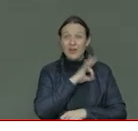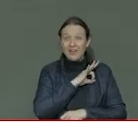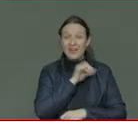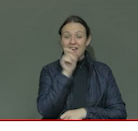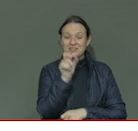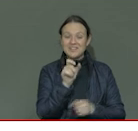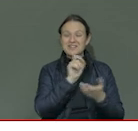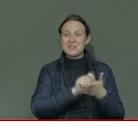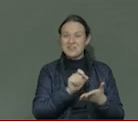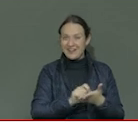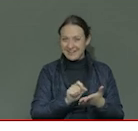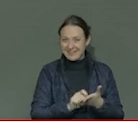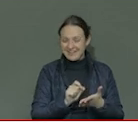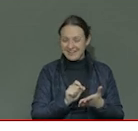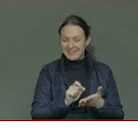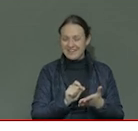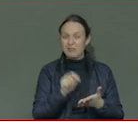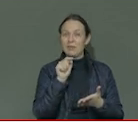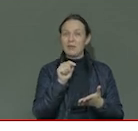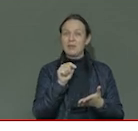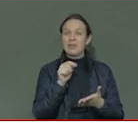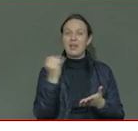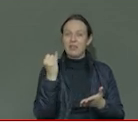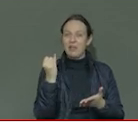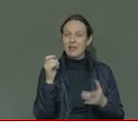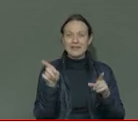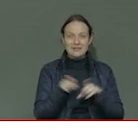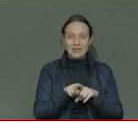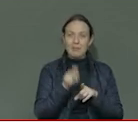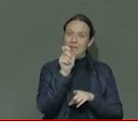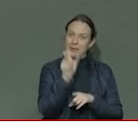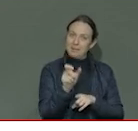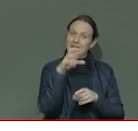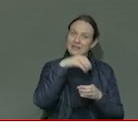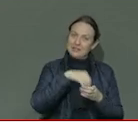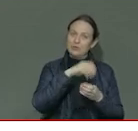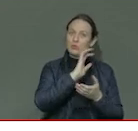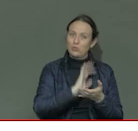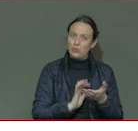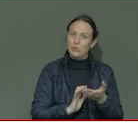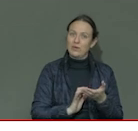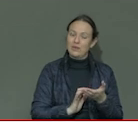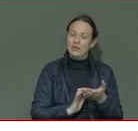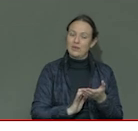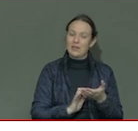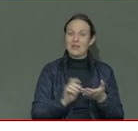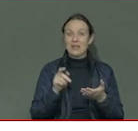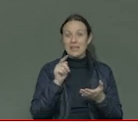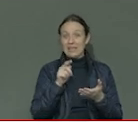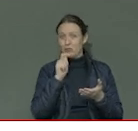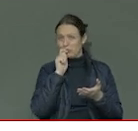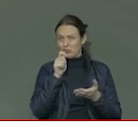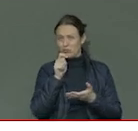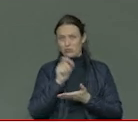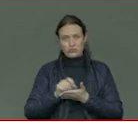the fictional author is actually a character in our story. He is created by Jan Patel, but